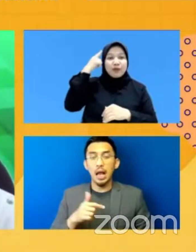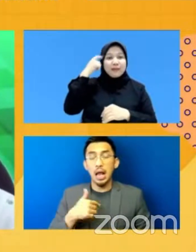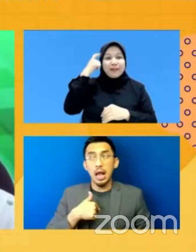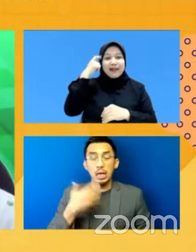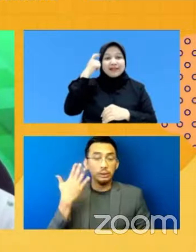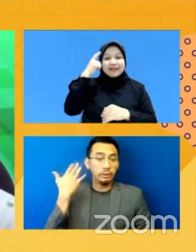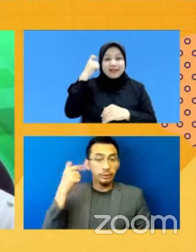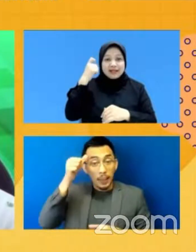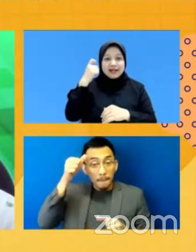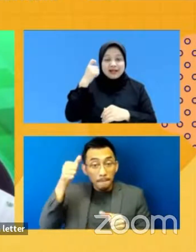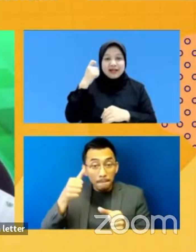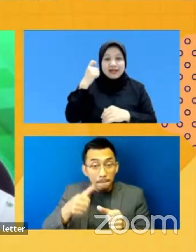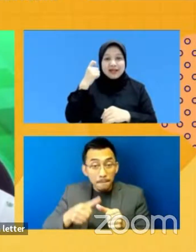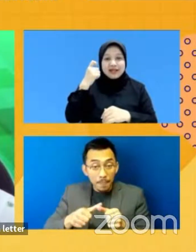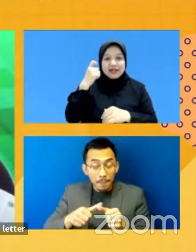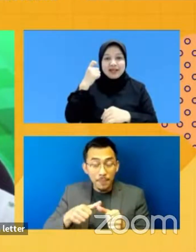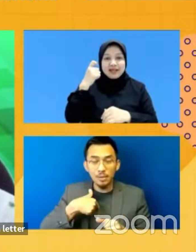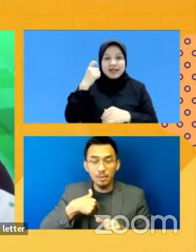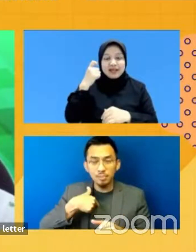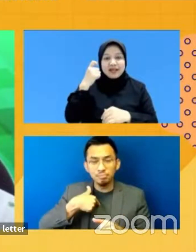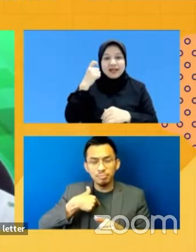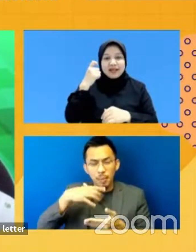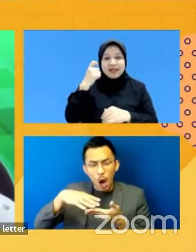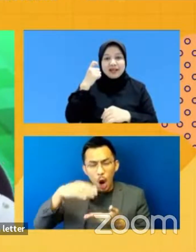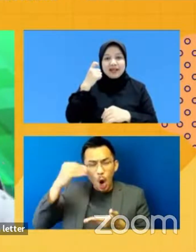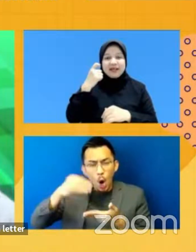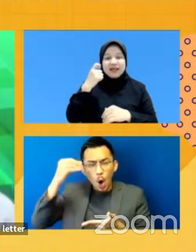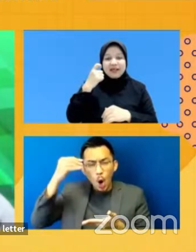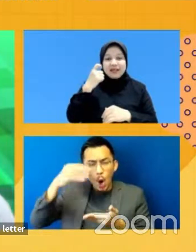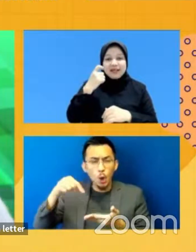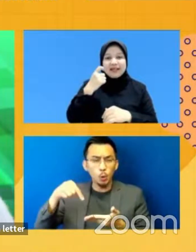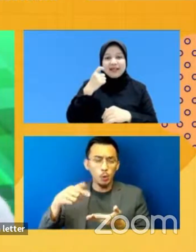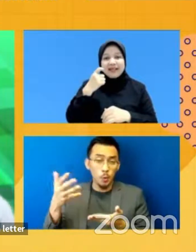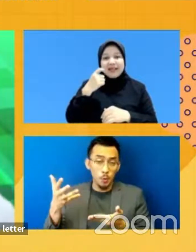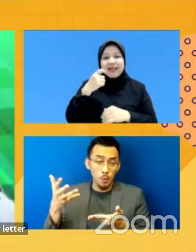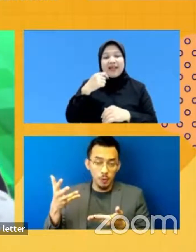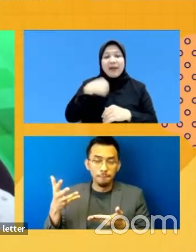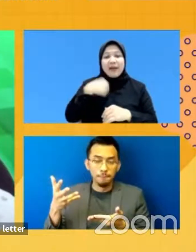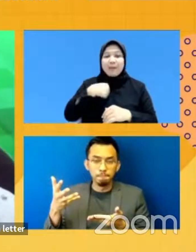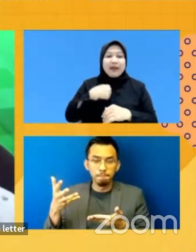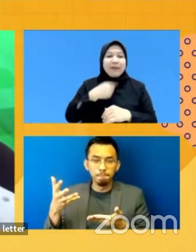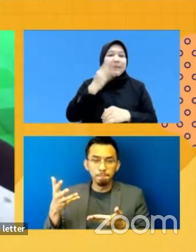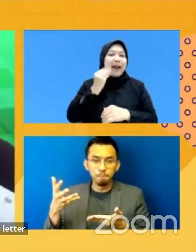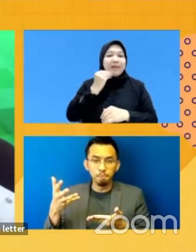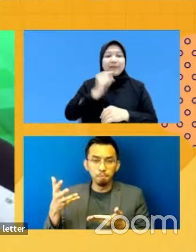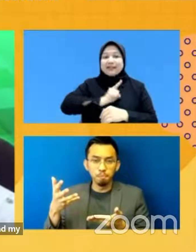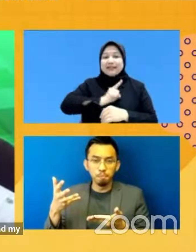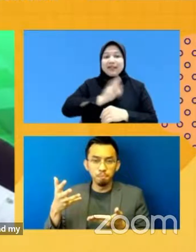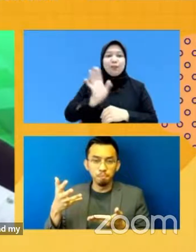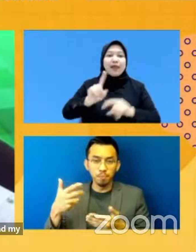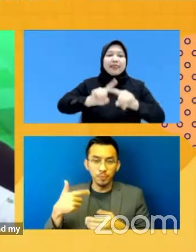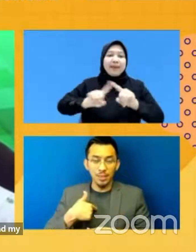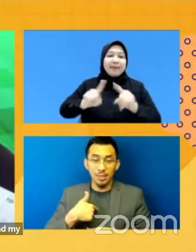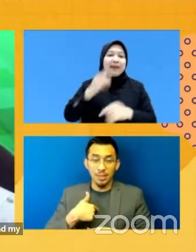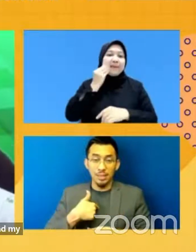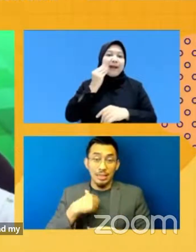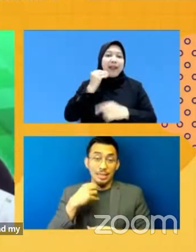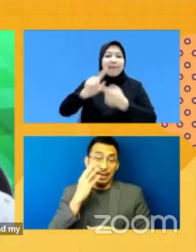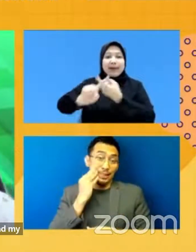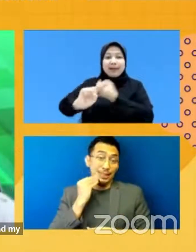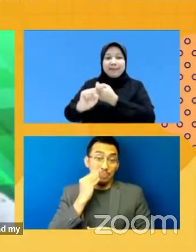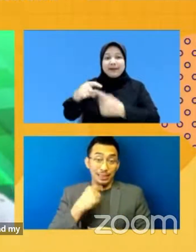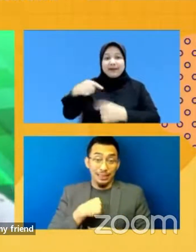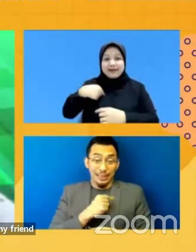I have a lot of like the personal experience, which is I had my friend, and she did